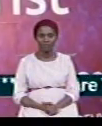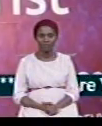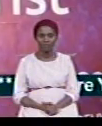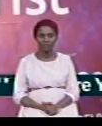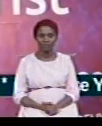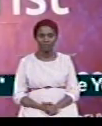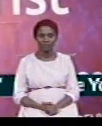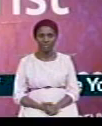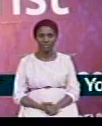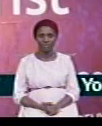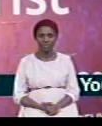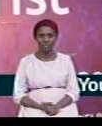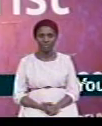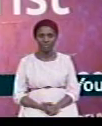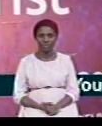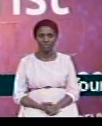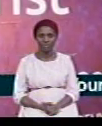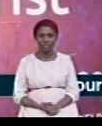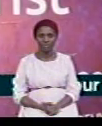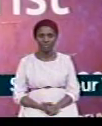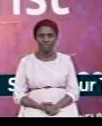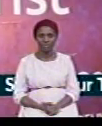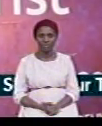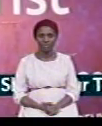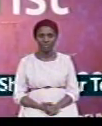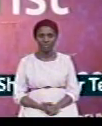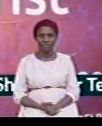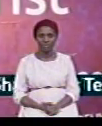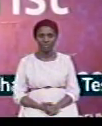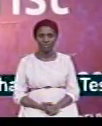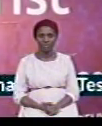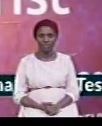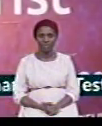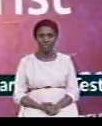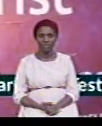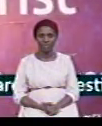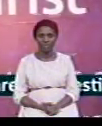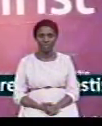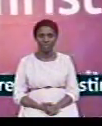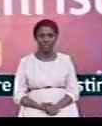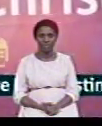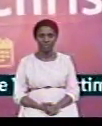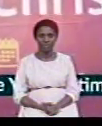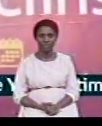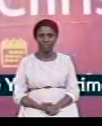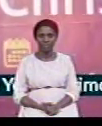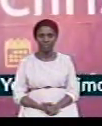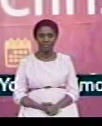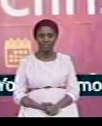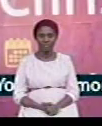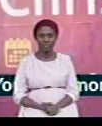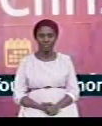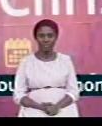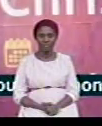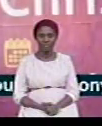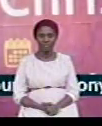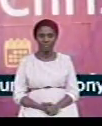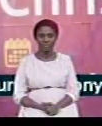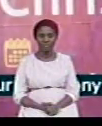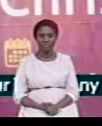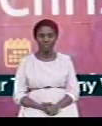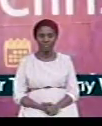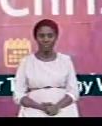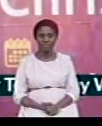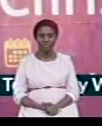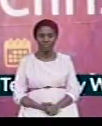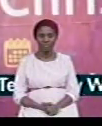Madame and Sato Macuma Minia GD, a radial dom, Yabon Pioneer, and Sam ran my question 2 times. I reckon my doctor Samachan